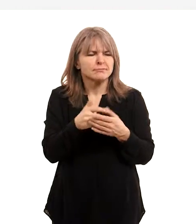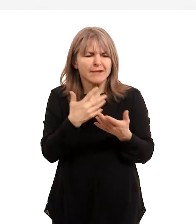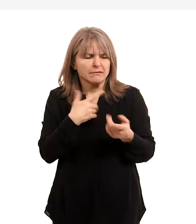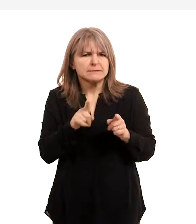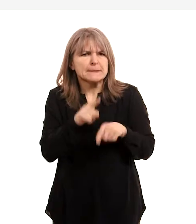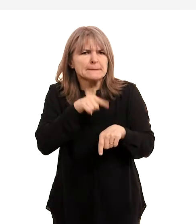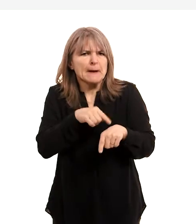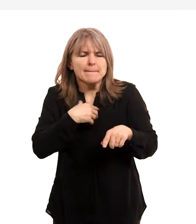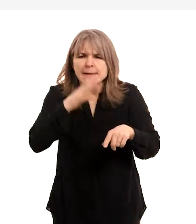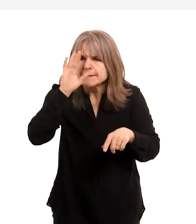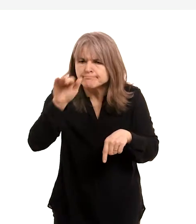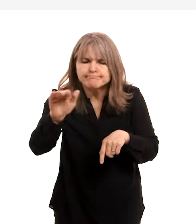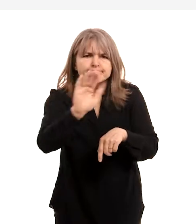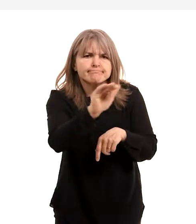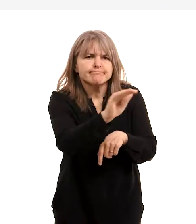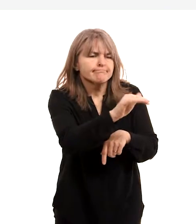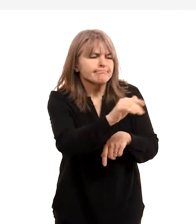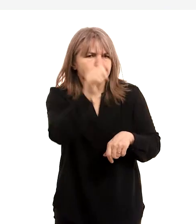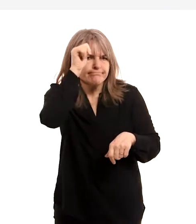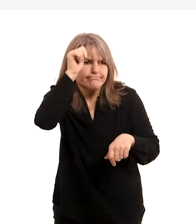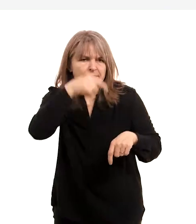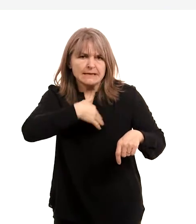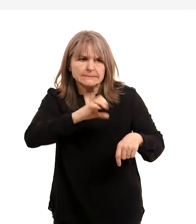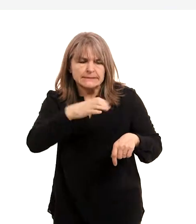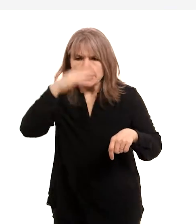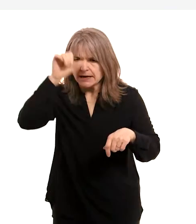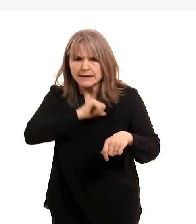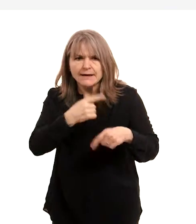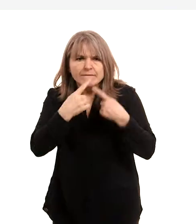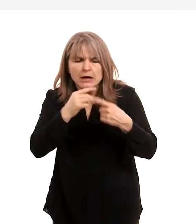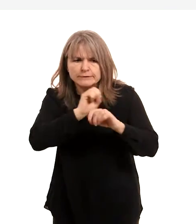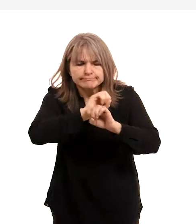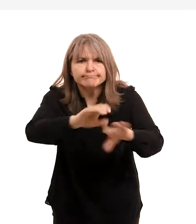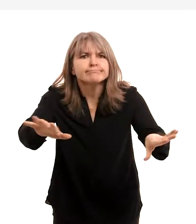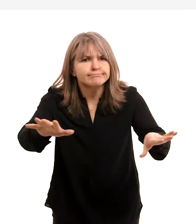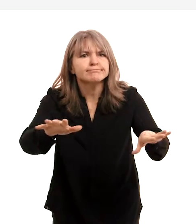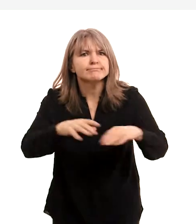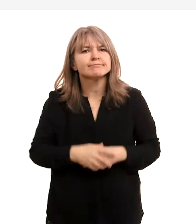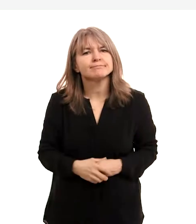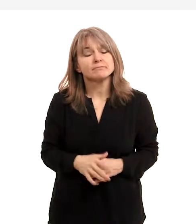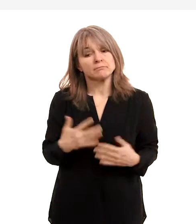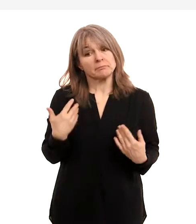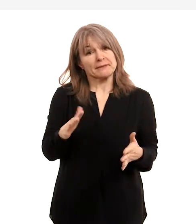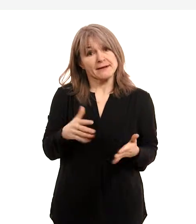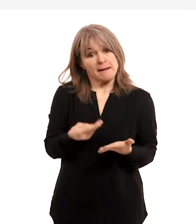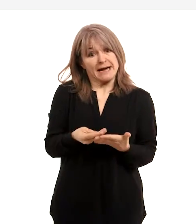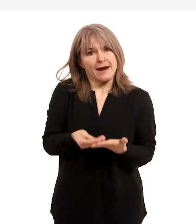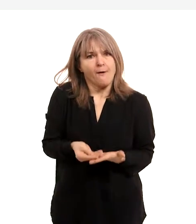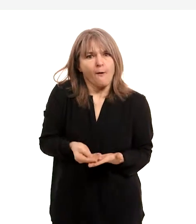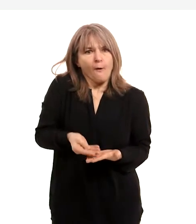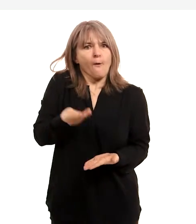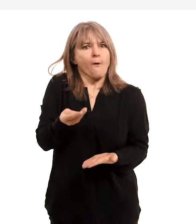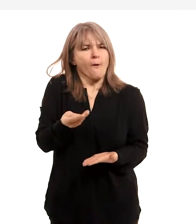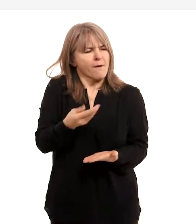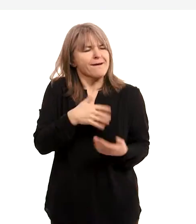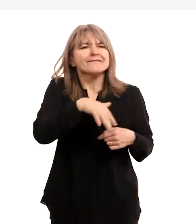time raising awareness about cancer. I also raised a lot of money, and a lot of family and friends got involved in